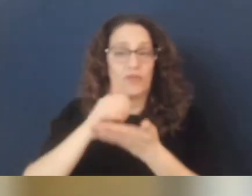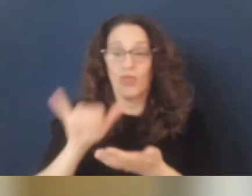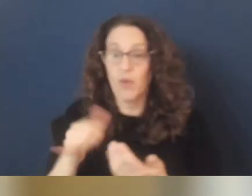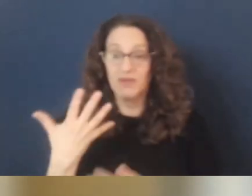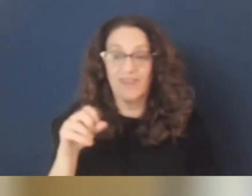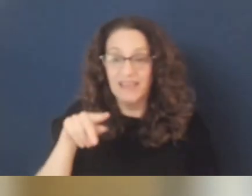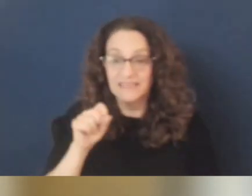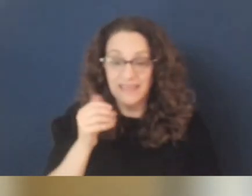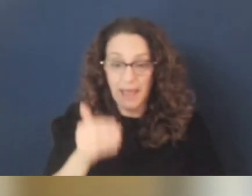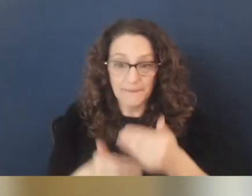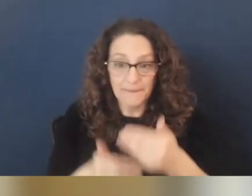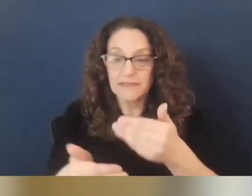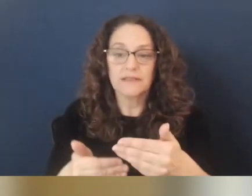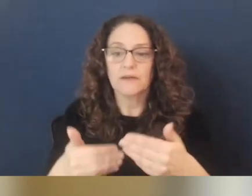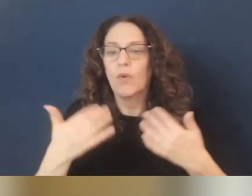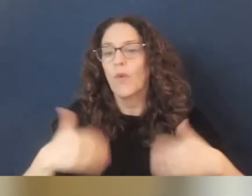are tremendously effective.